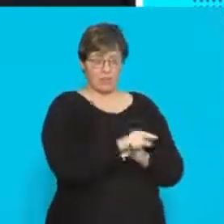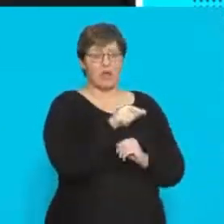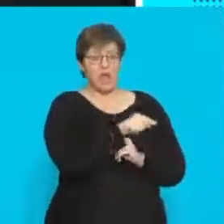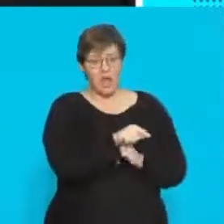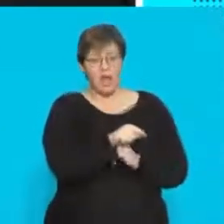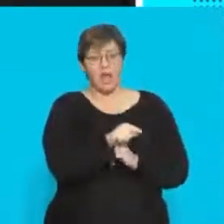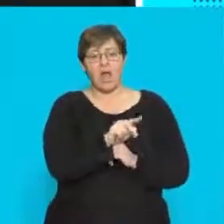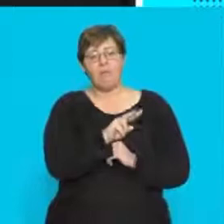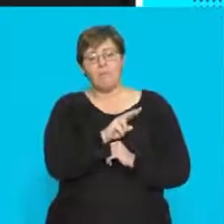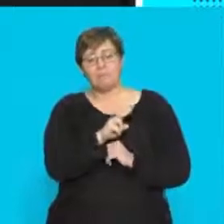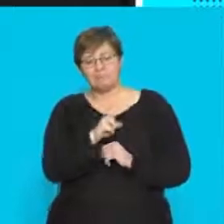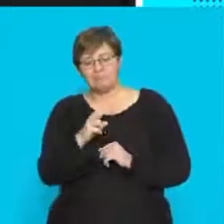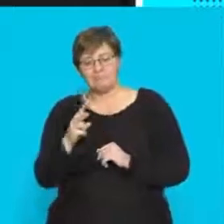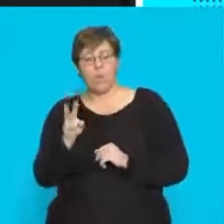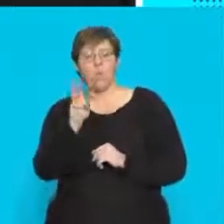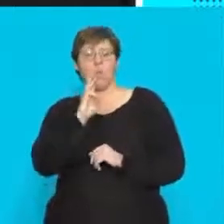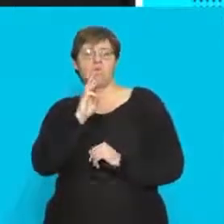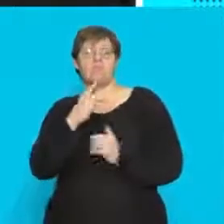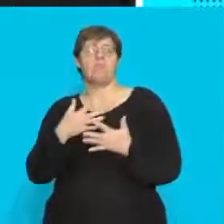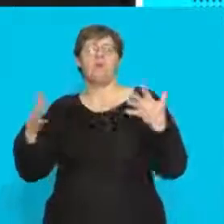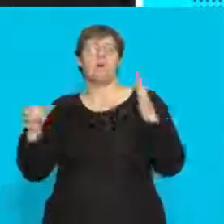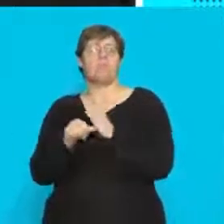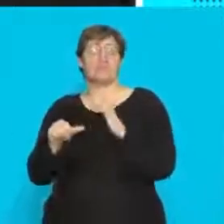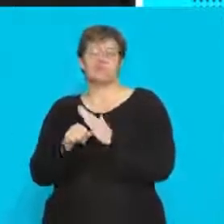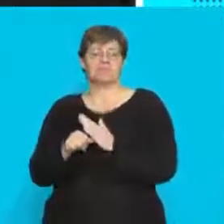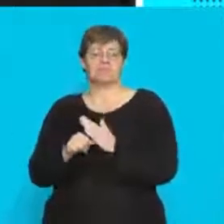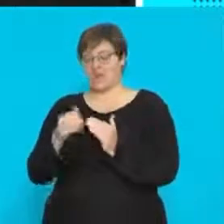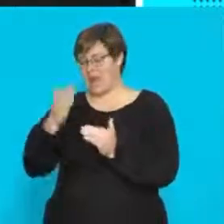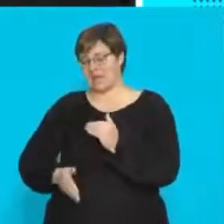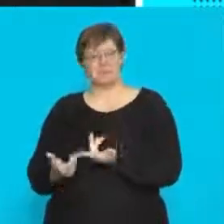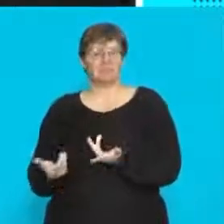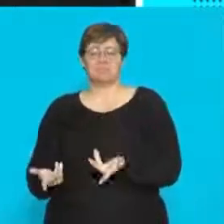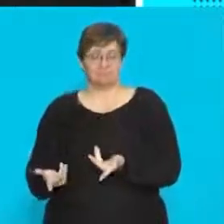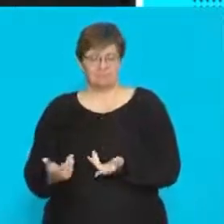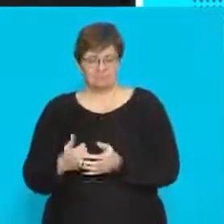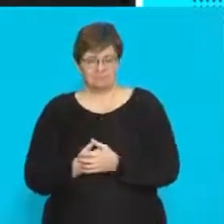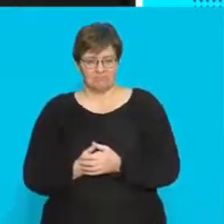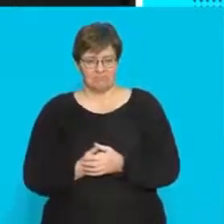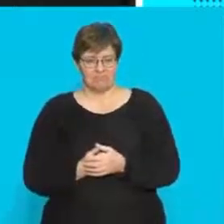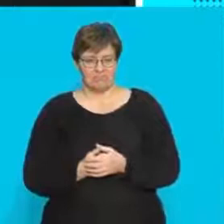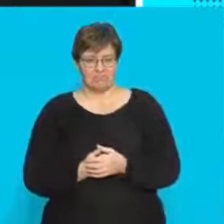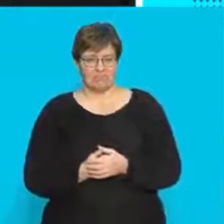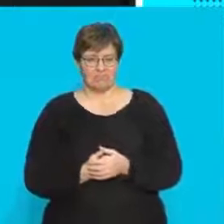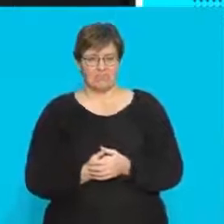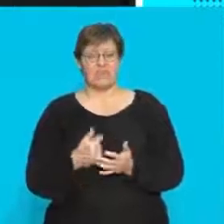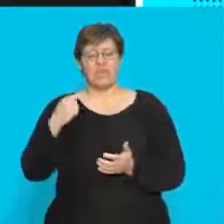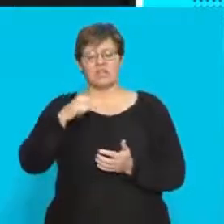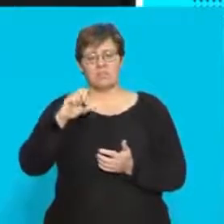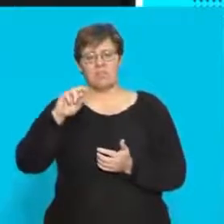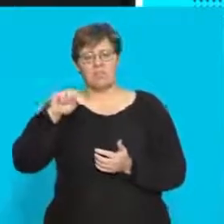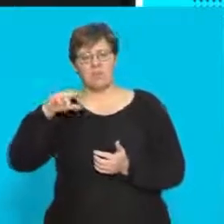in the beginning and how it started to lose its significance towards the end when we got to